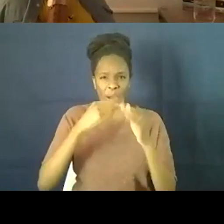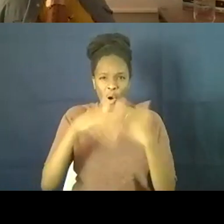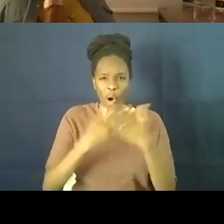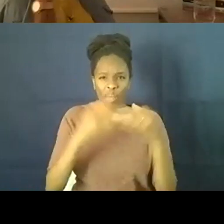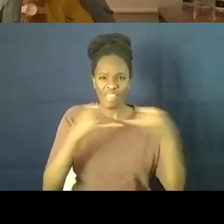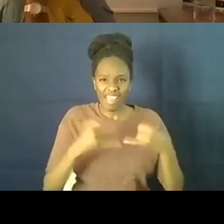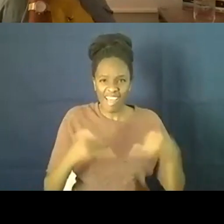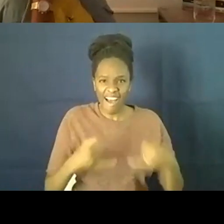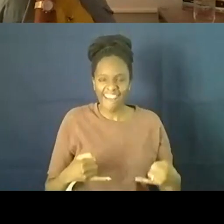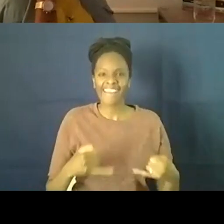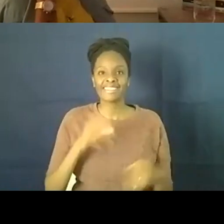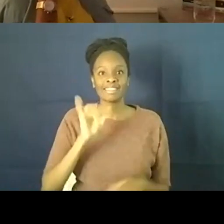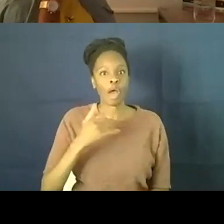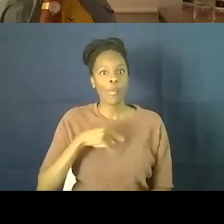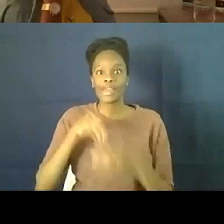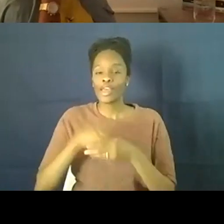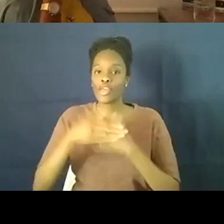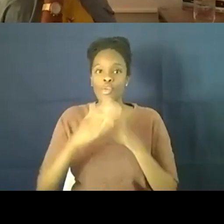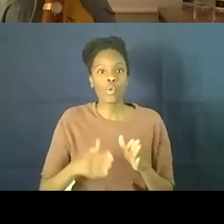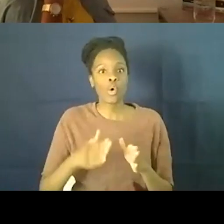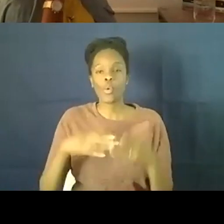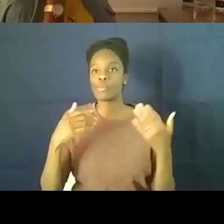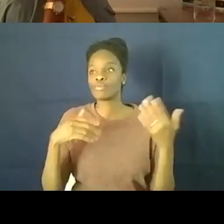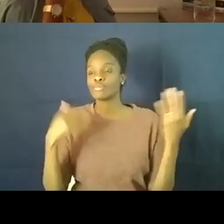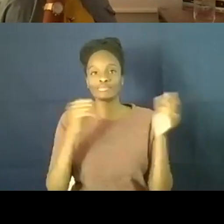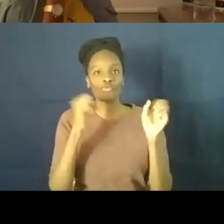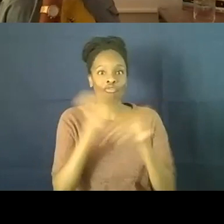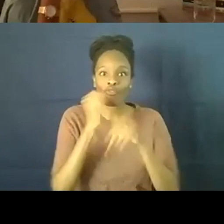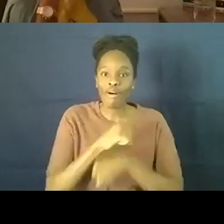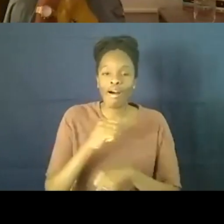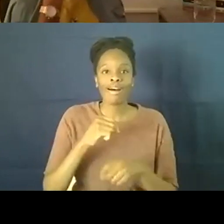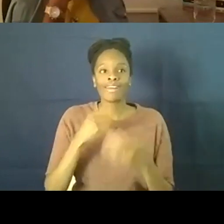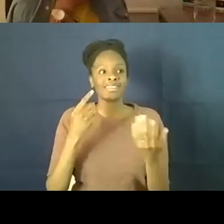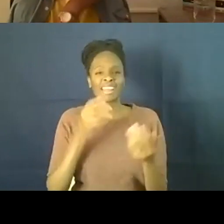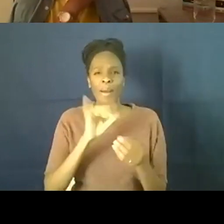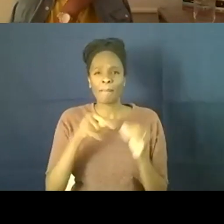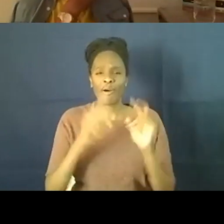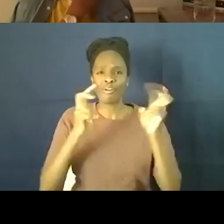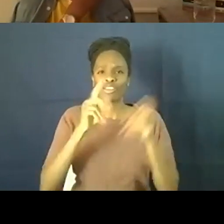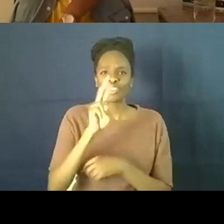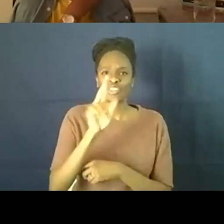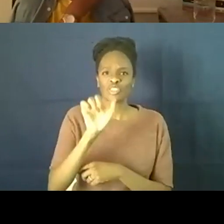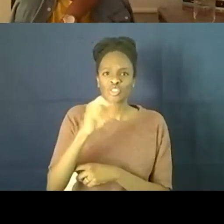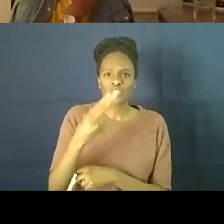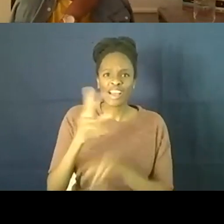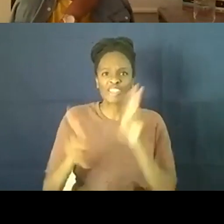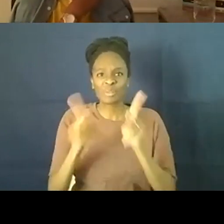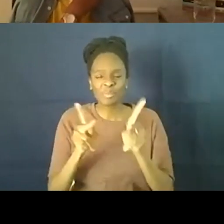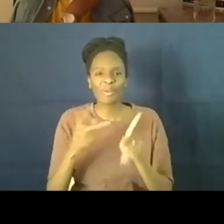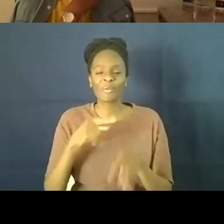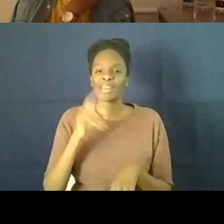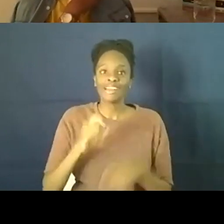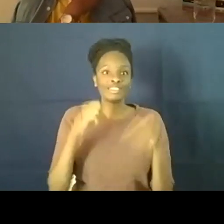we as a room fought over. Like we fought over trash people. I was thinking the same thing, the same Yeah. We fought over like, you know,